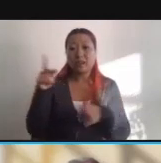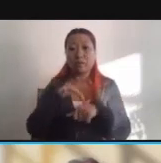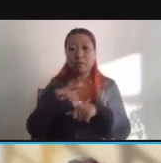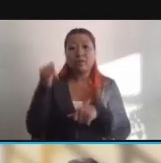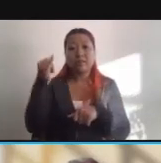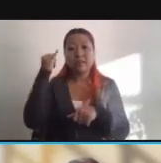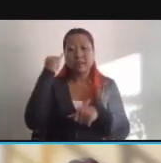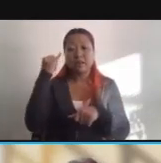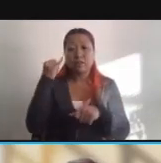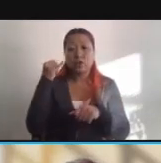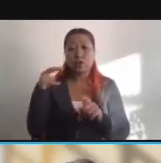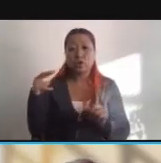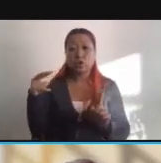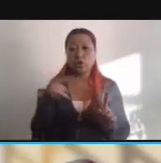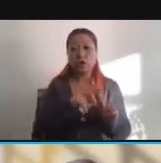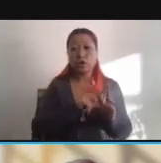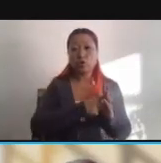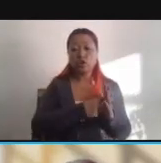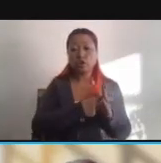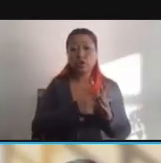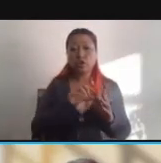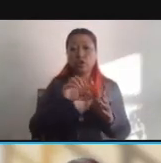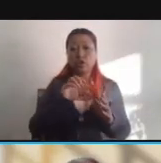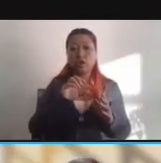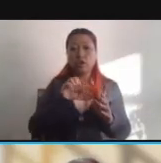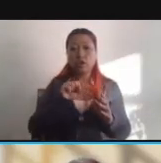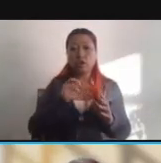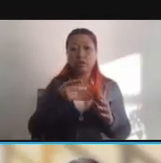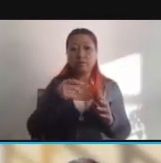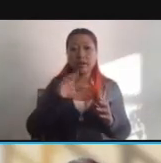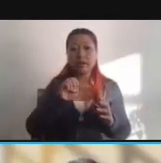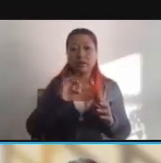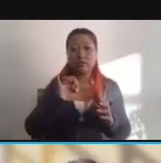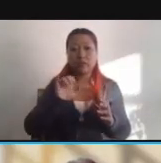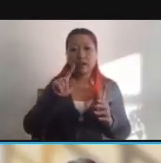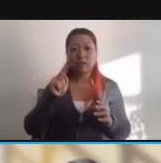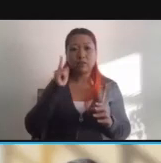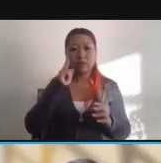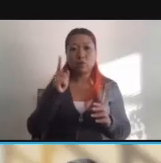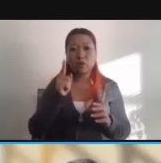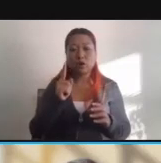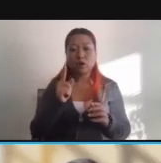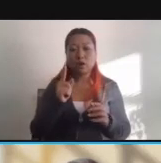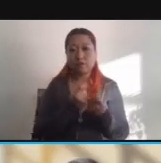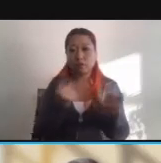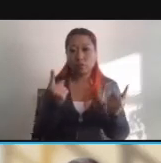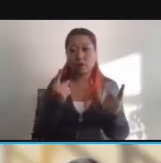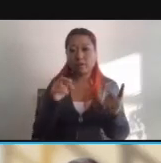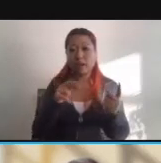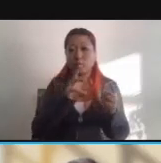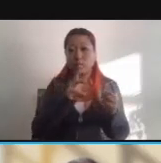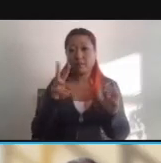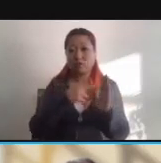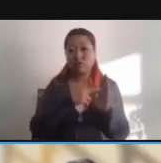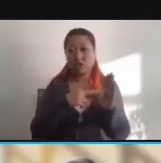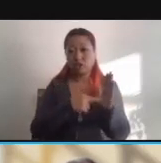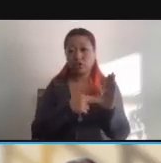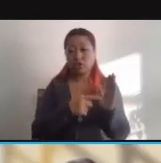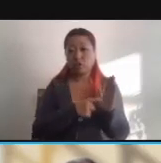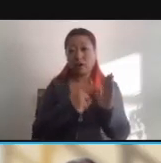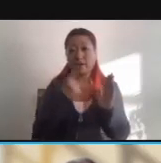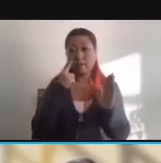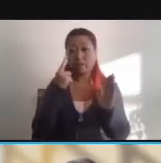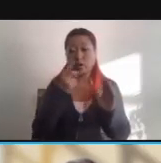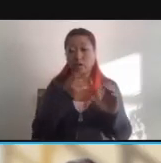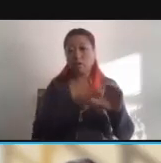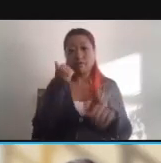the original Spaceflight for Everybody webpage where you had to register to participate in each of the days, at the